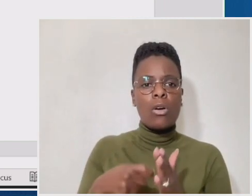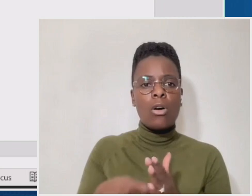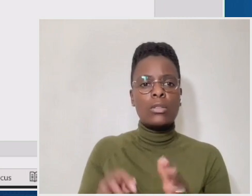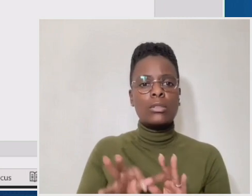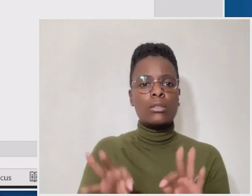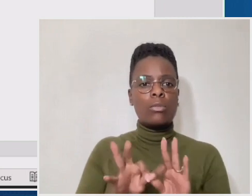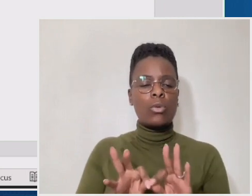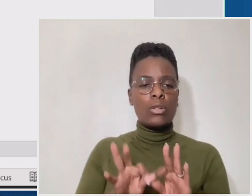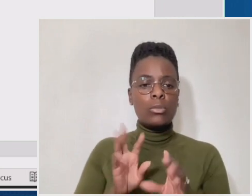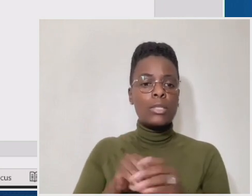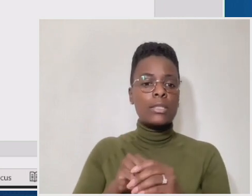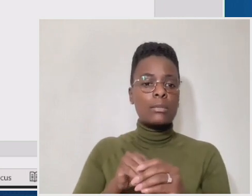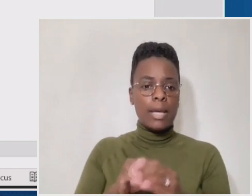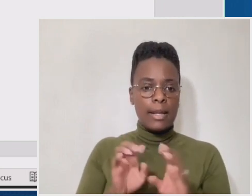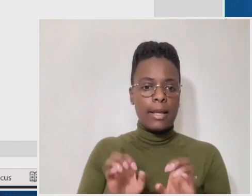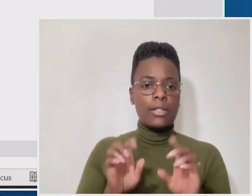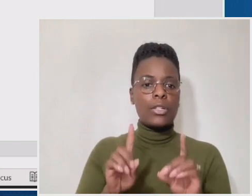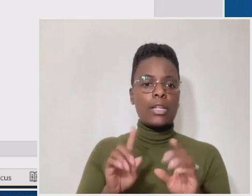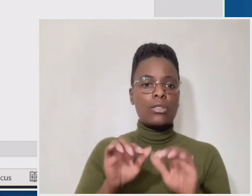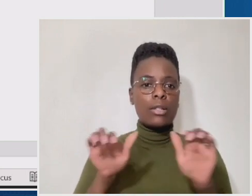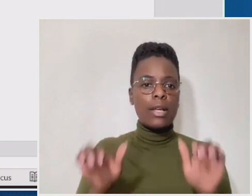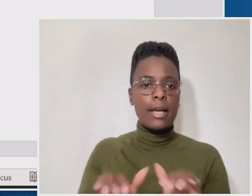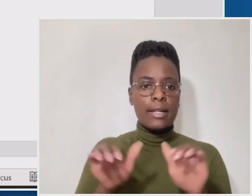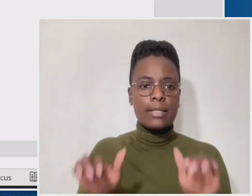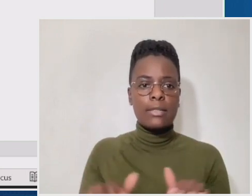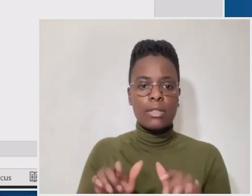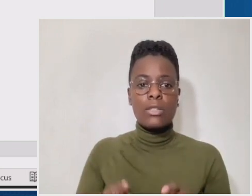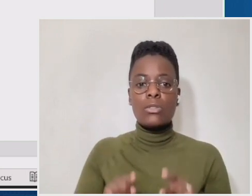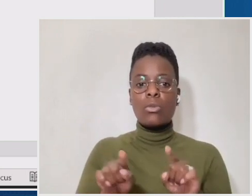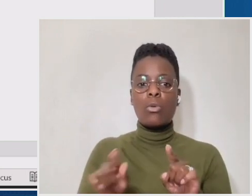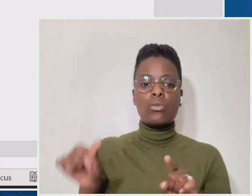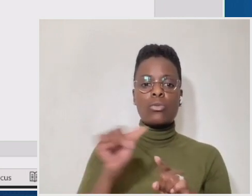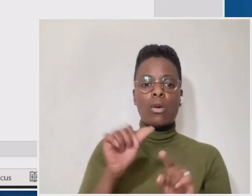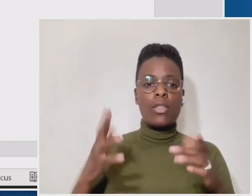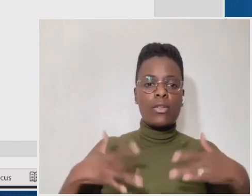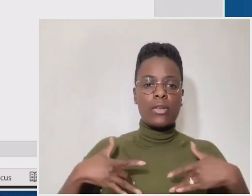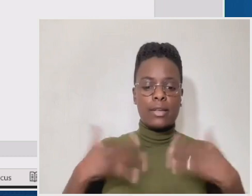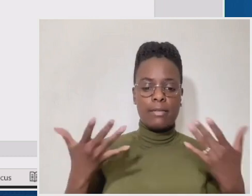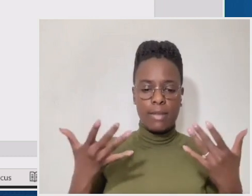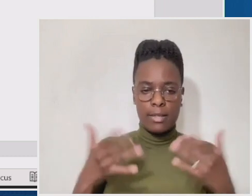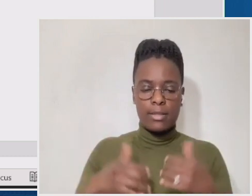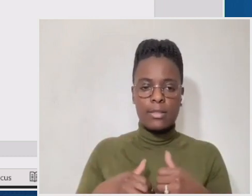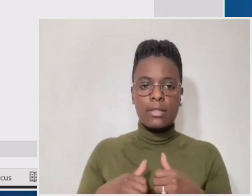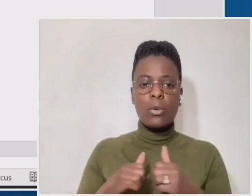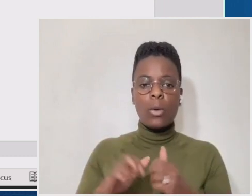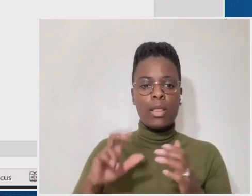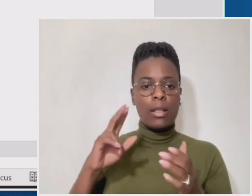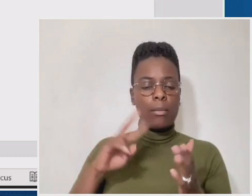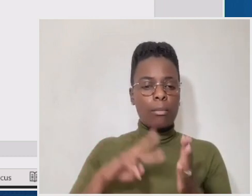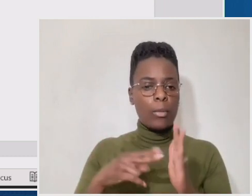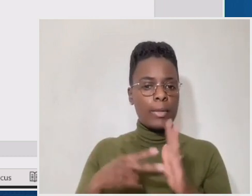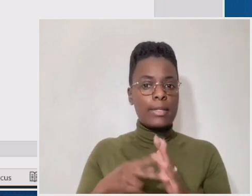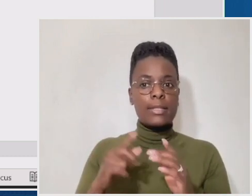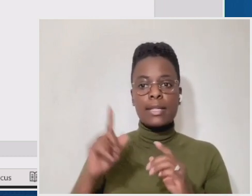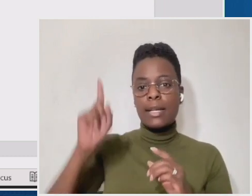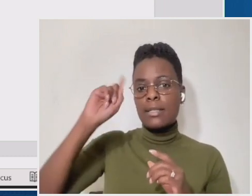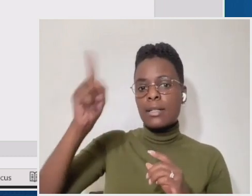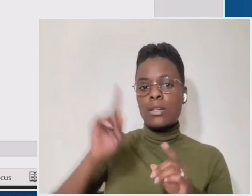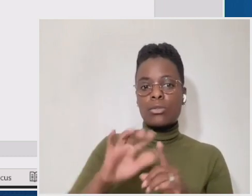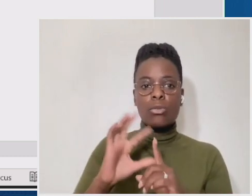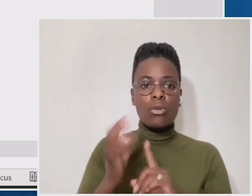activities, visit museums, and attend other events that have as their purpose the intellectual, social, and cultural development of